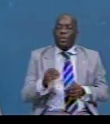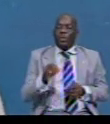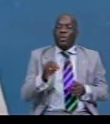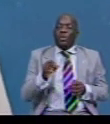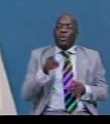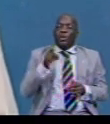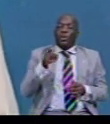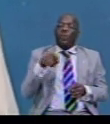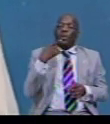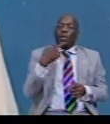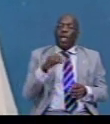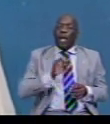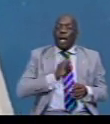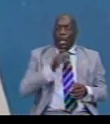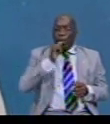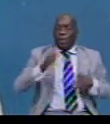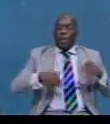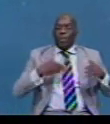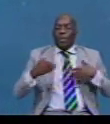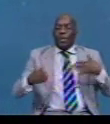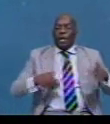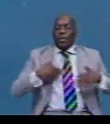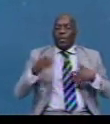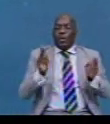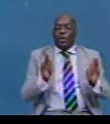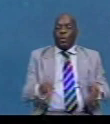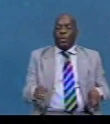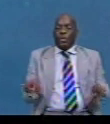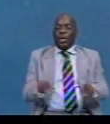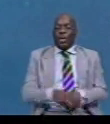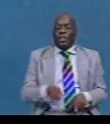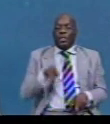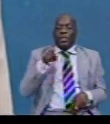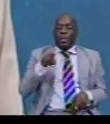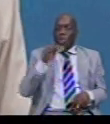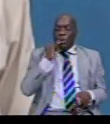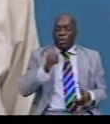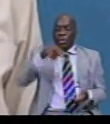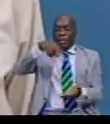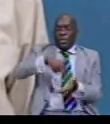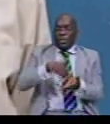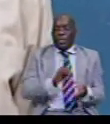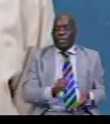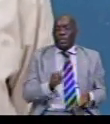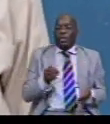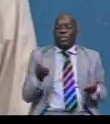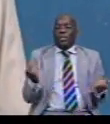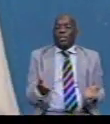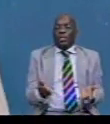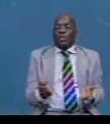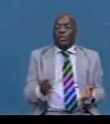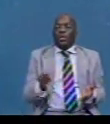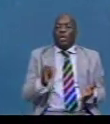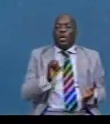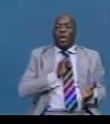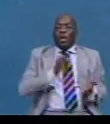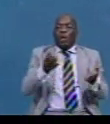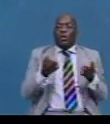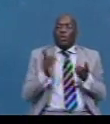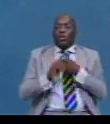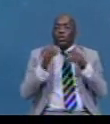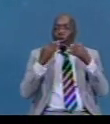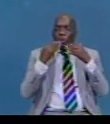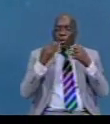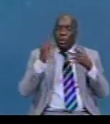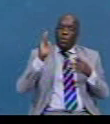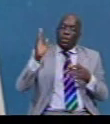as I'm standing here now. I want to testify the goodness of God in my life. I can tell you, since